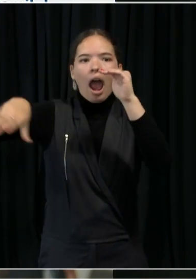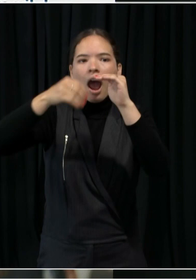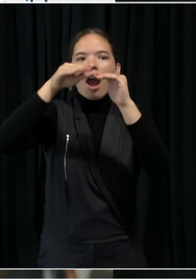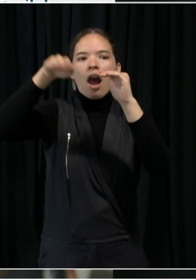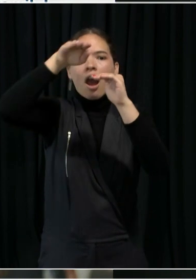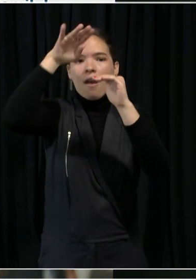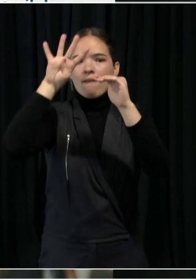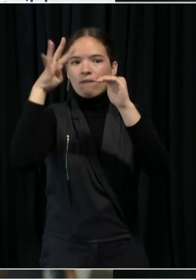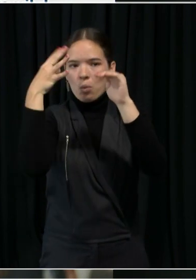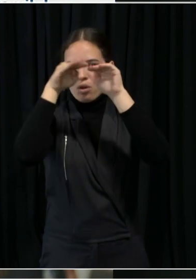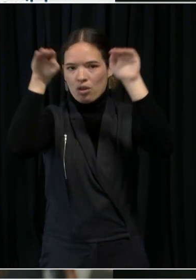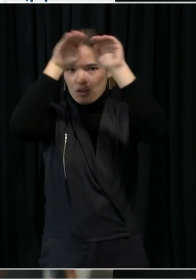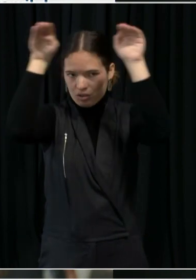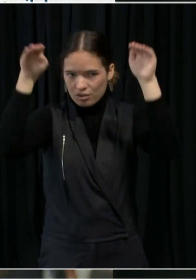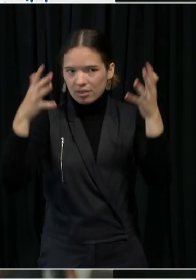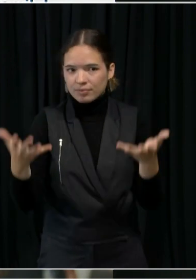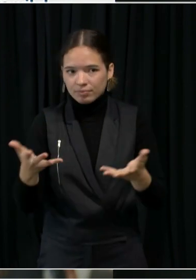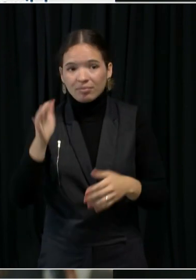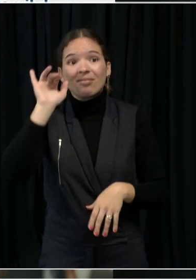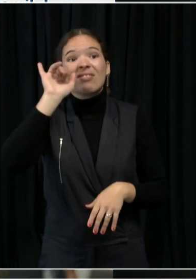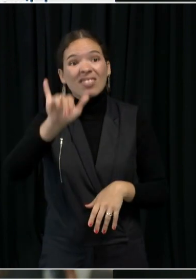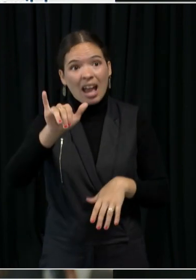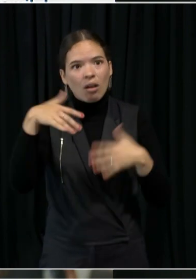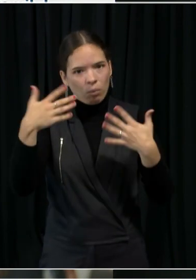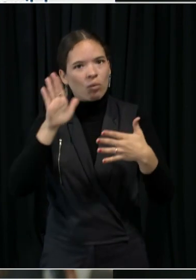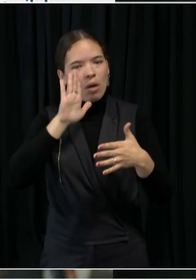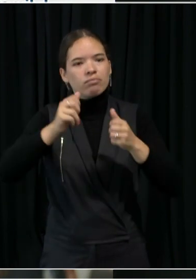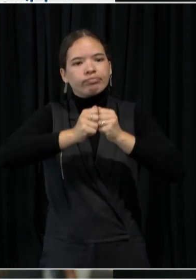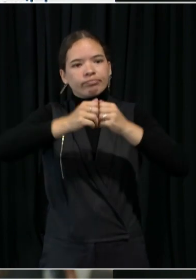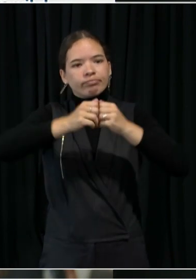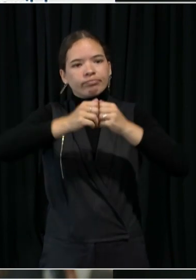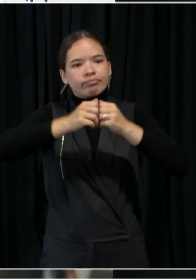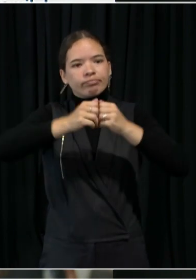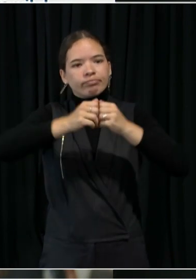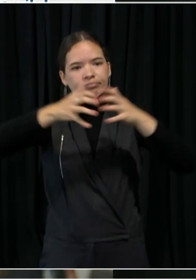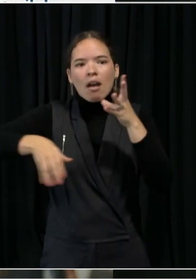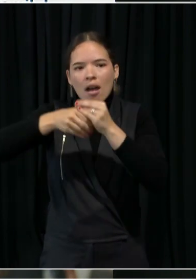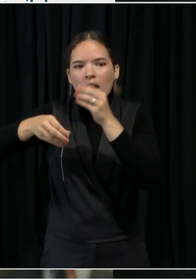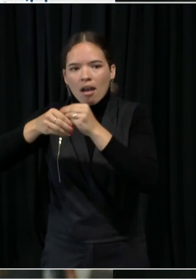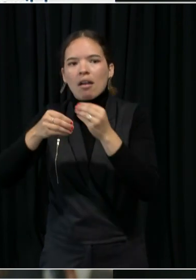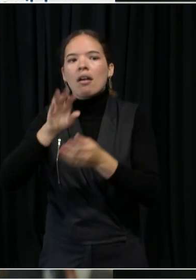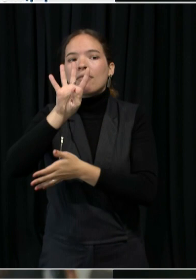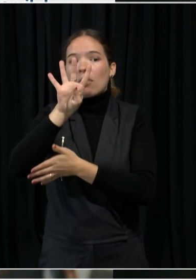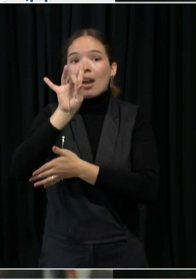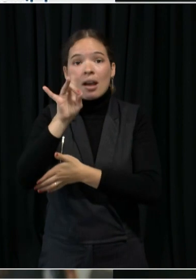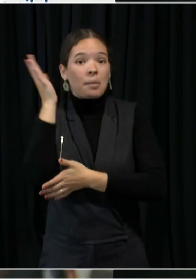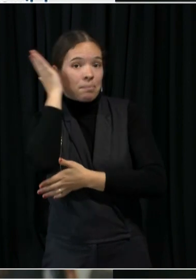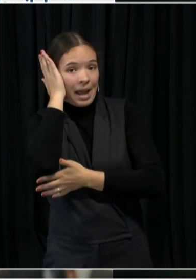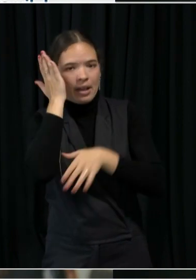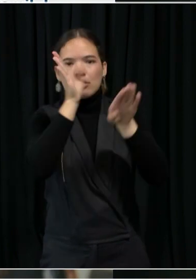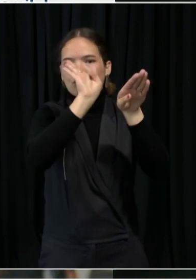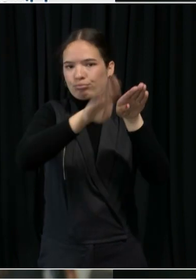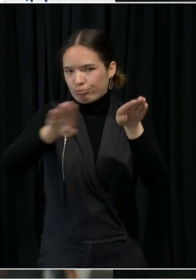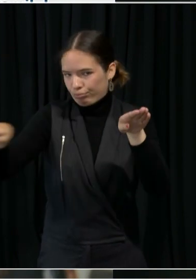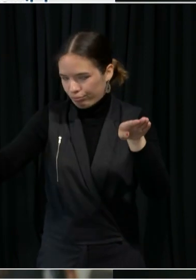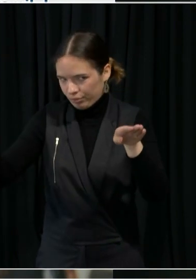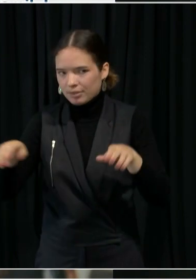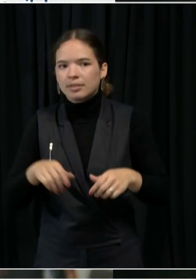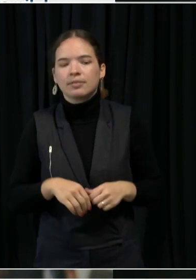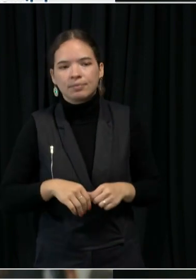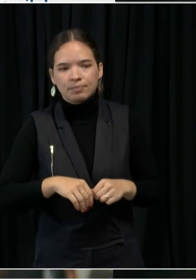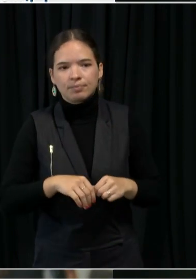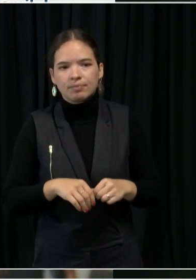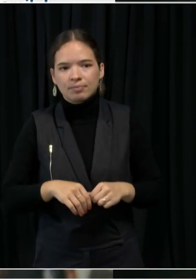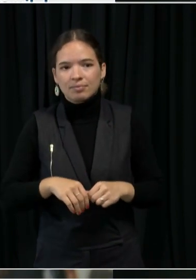and that expansion will allow an additional 48 beds, and it is made possible by an